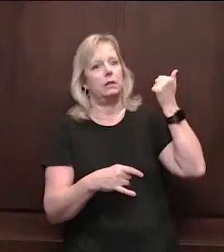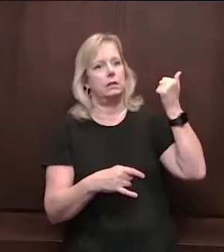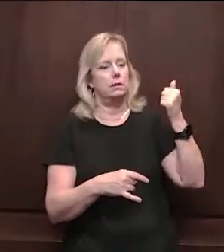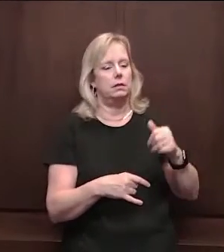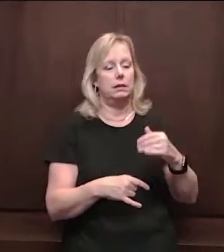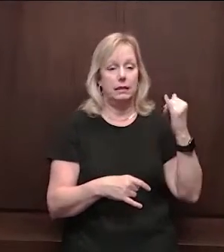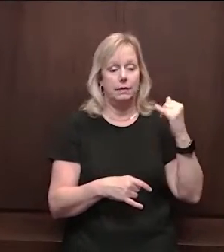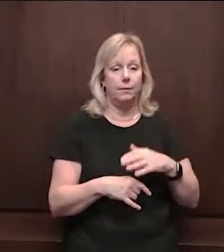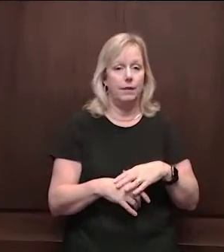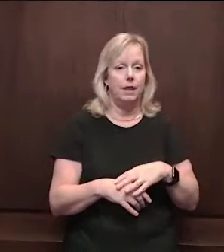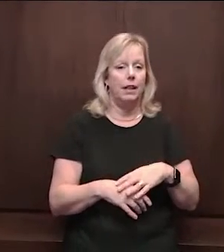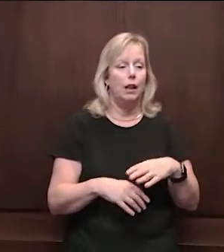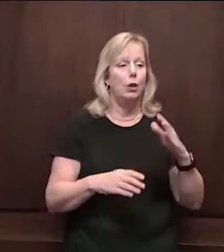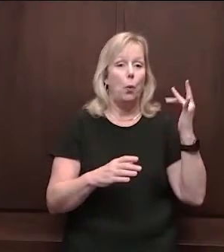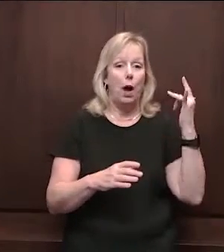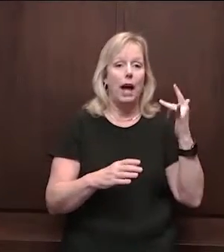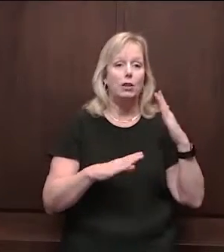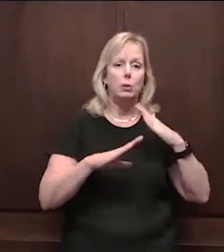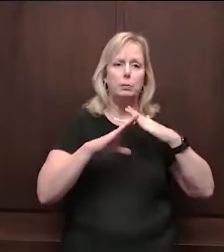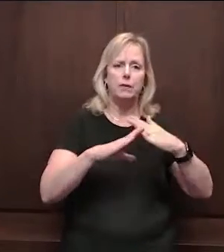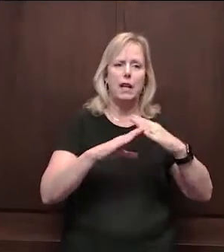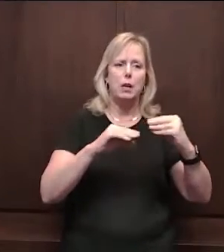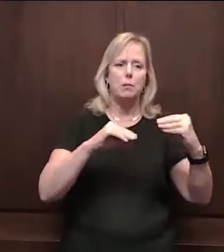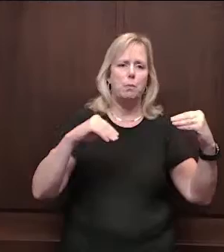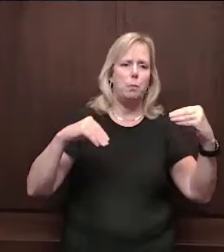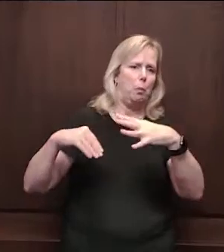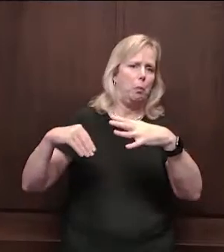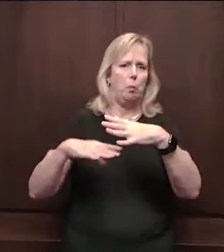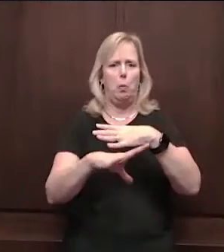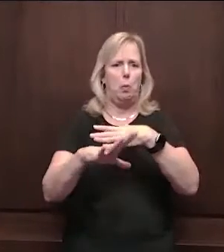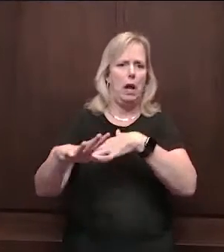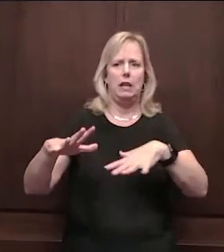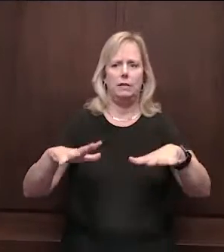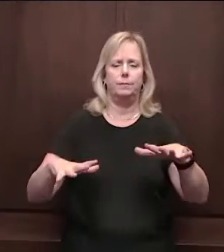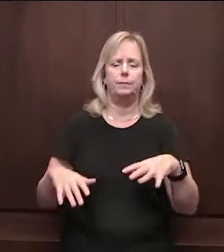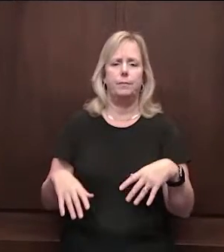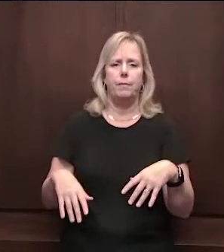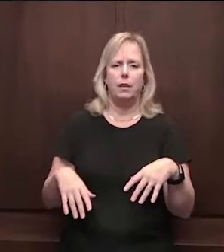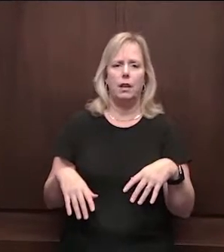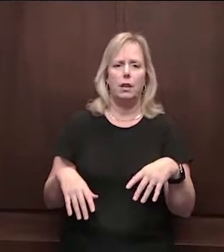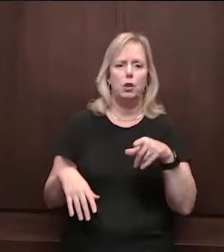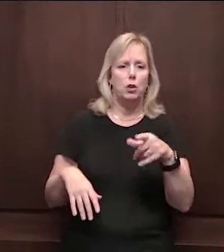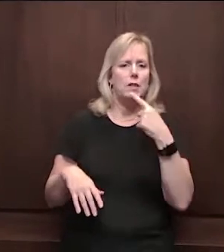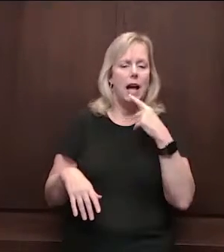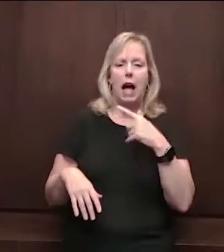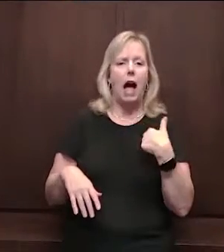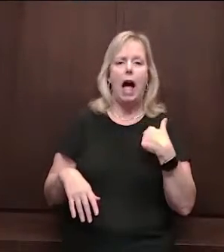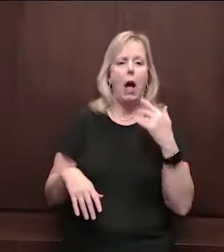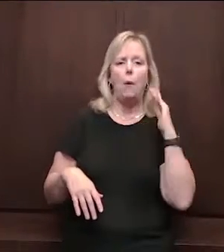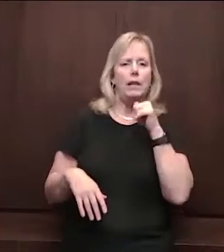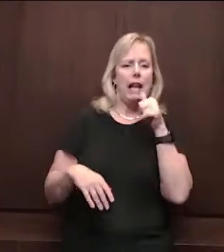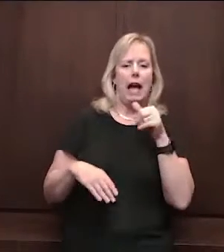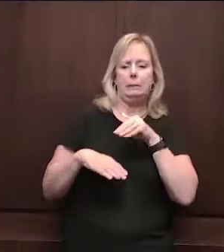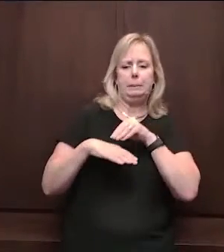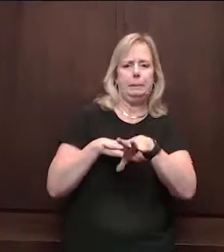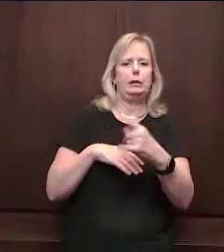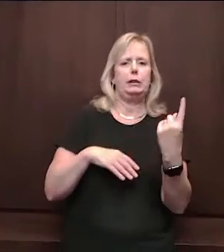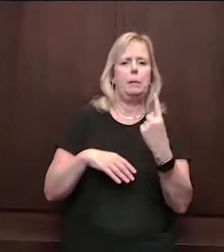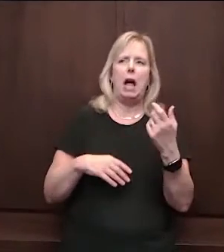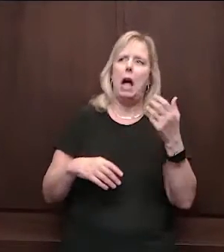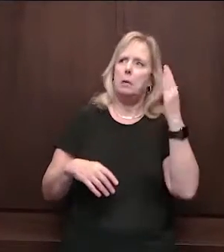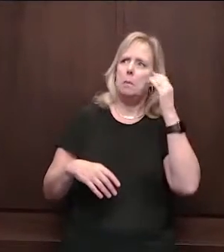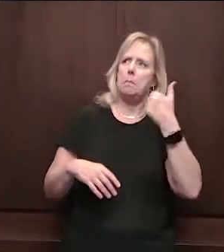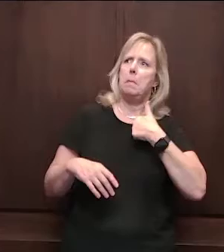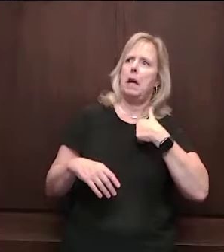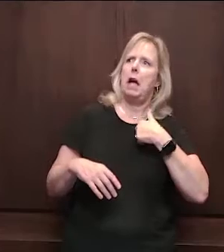It's to avoid the spread. It's really you saying you're not going to give it to somebody else. You're being